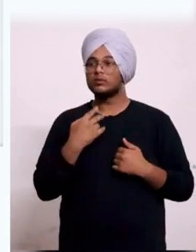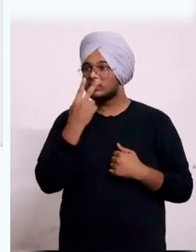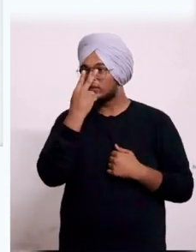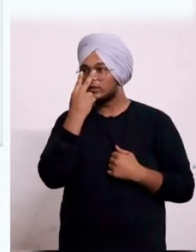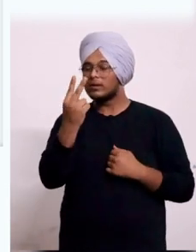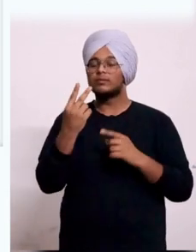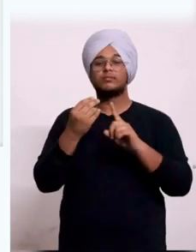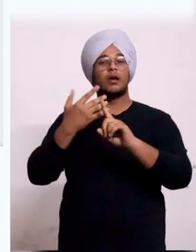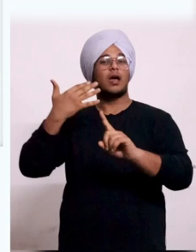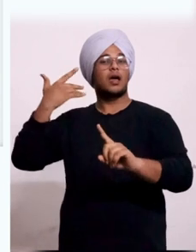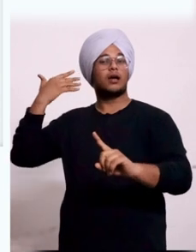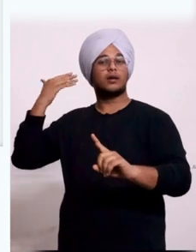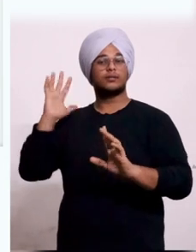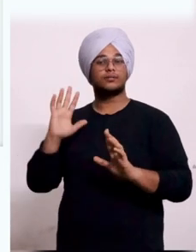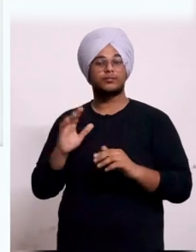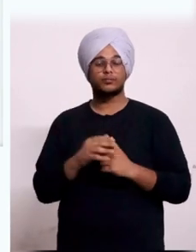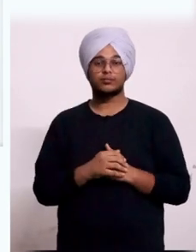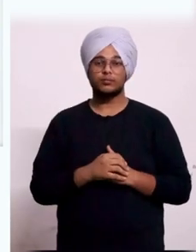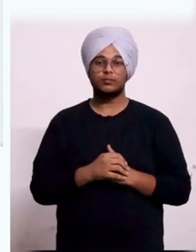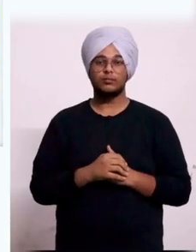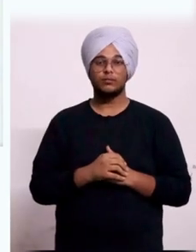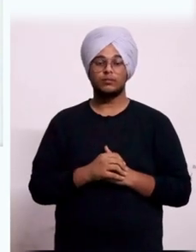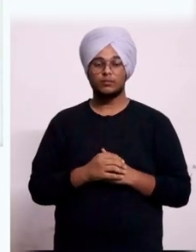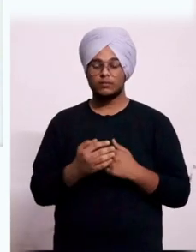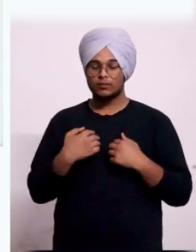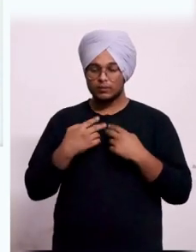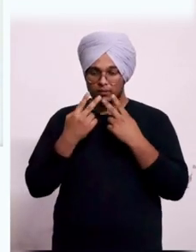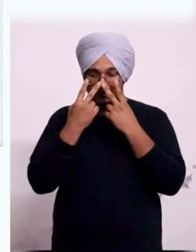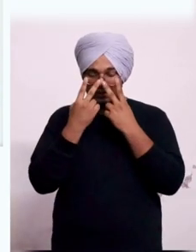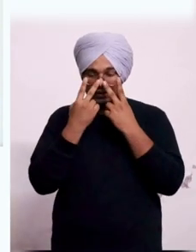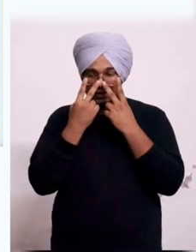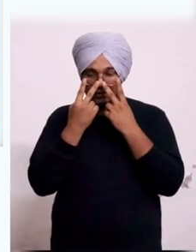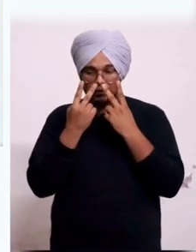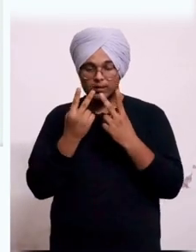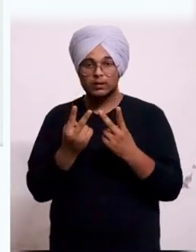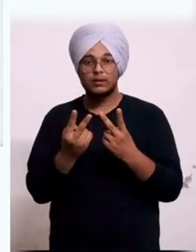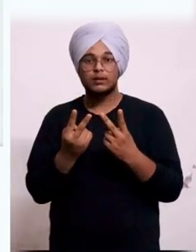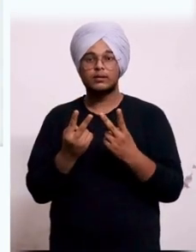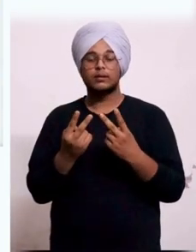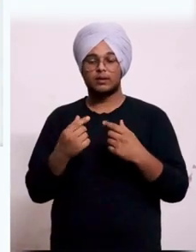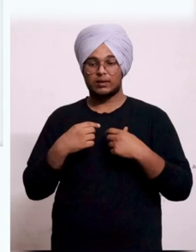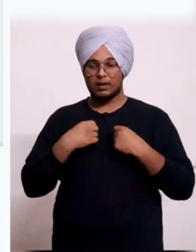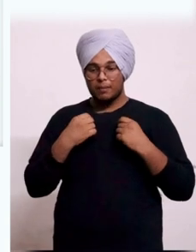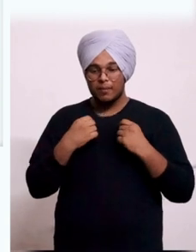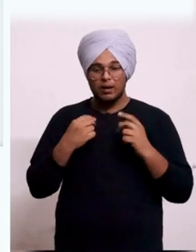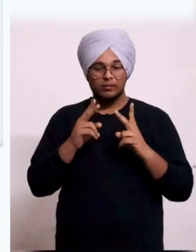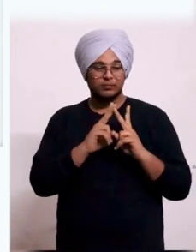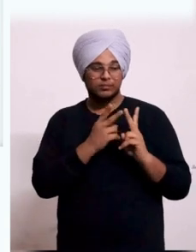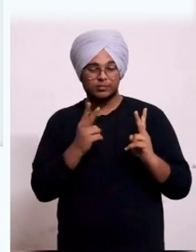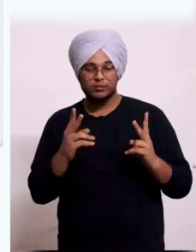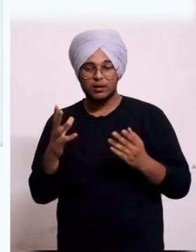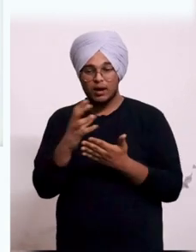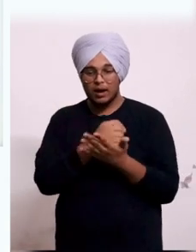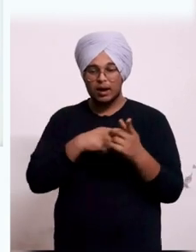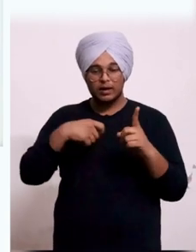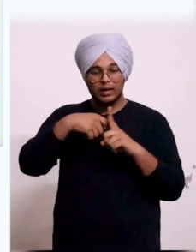by looking at the back. Looking at the fragment from the Cotsen Textile Trace Study Collection together with